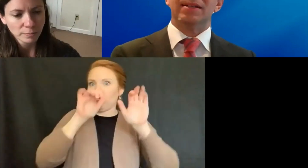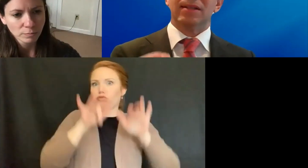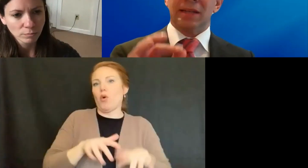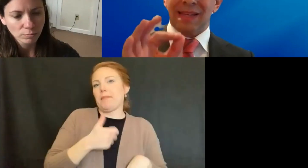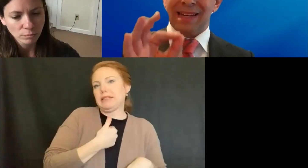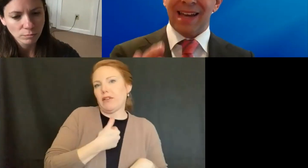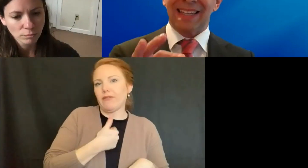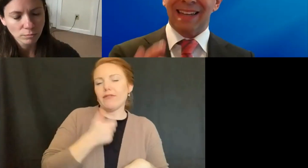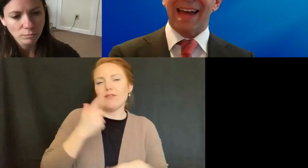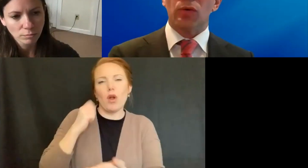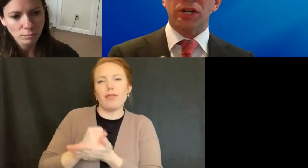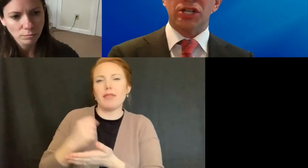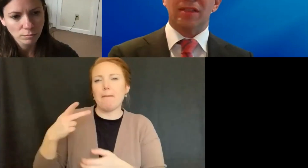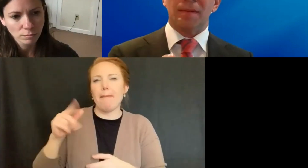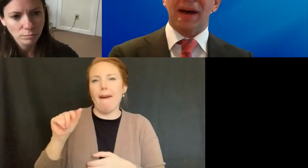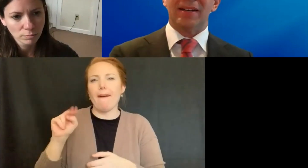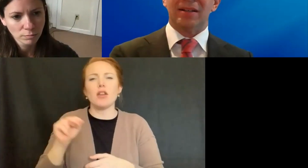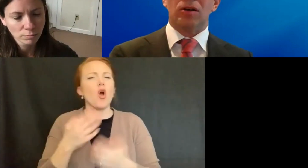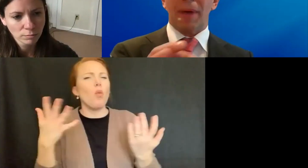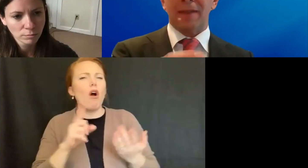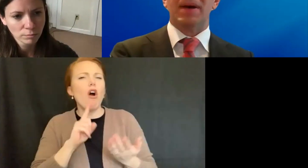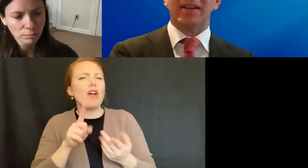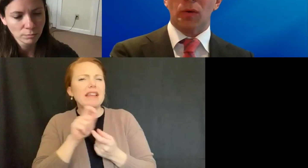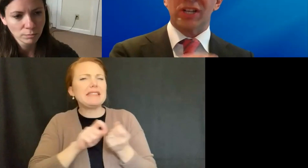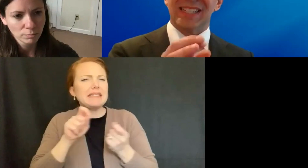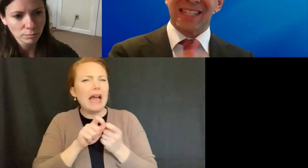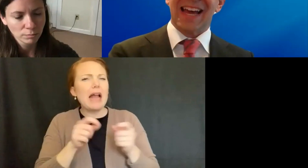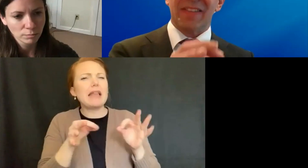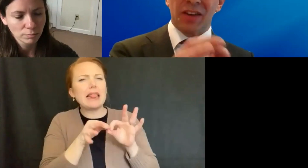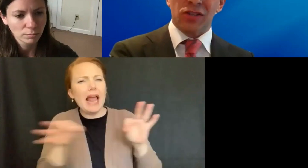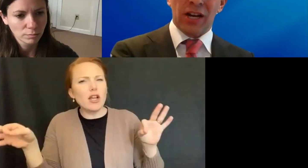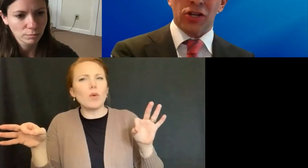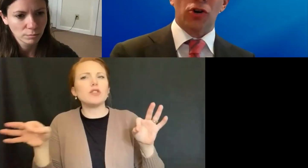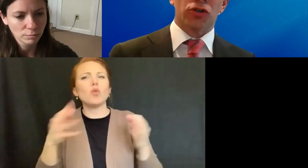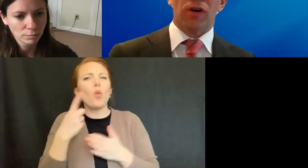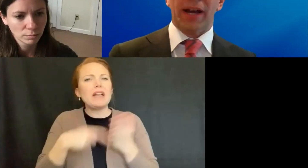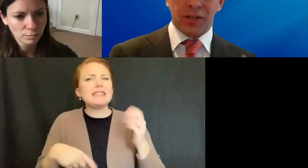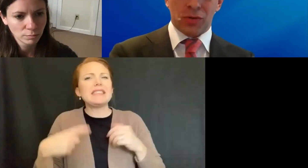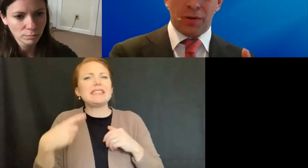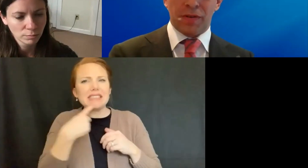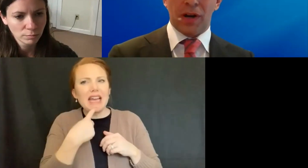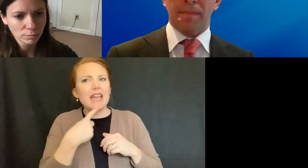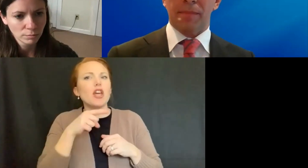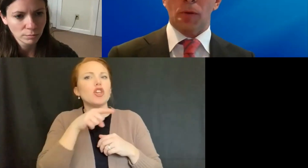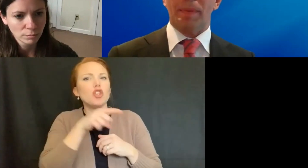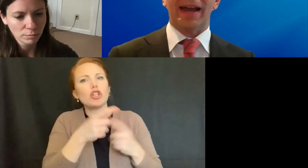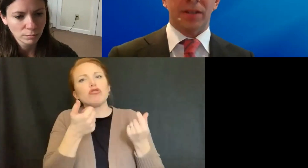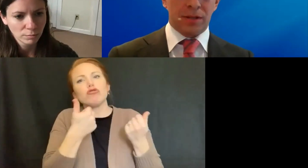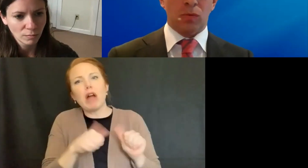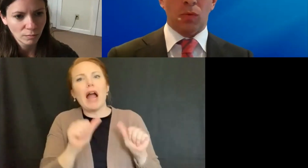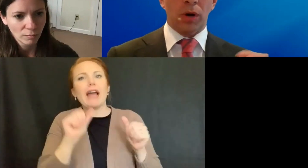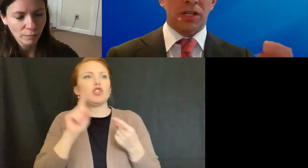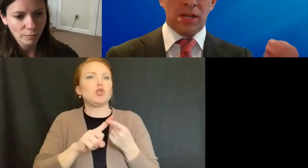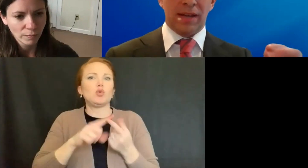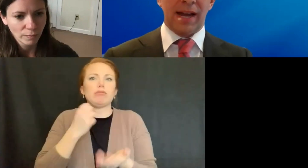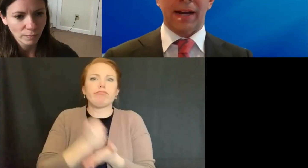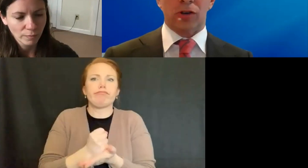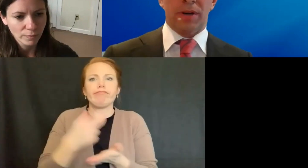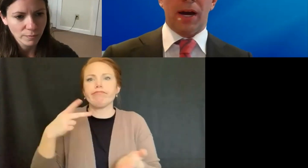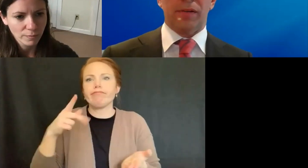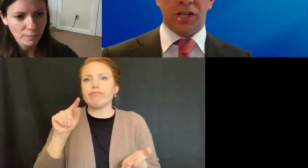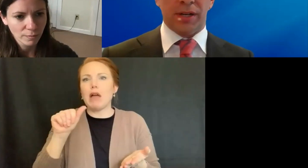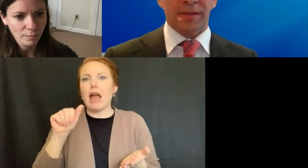is the patent, the exact language in the patent pending? What does it say that you're trying to sort of, patent? What is the